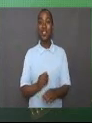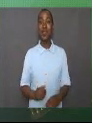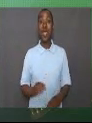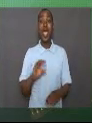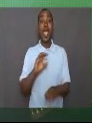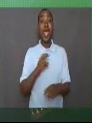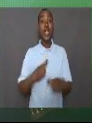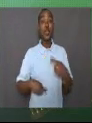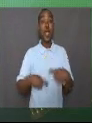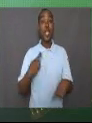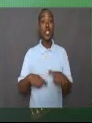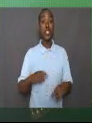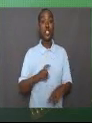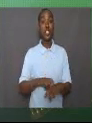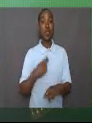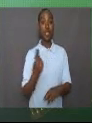respiration.